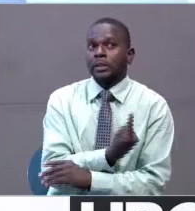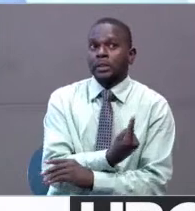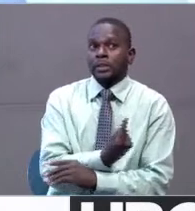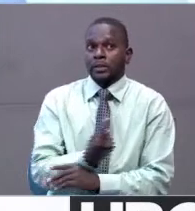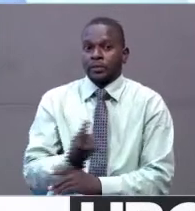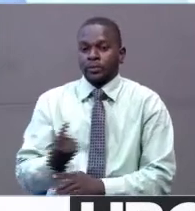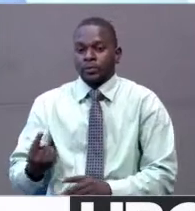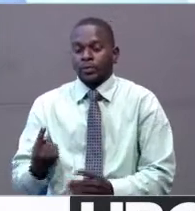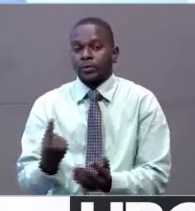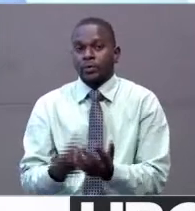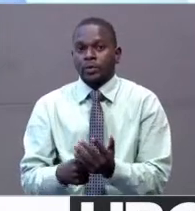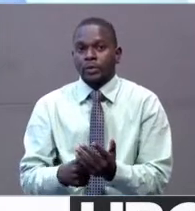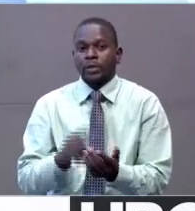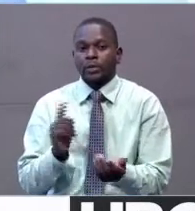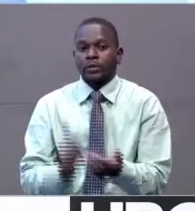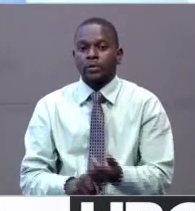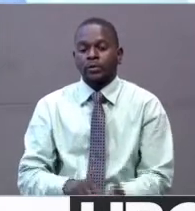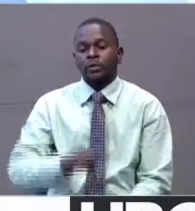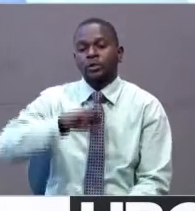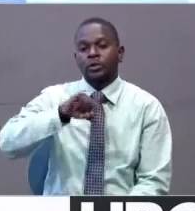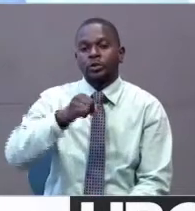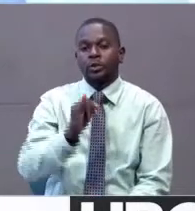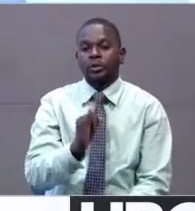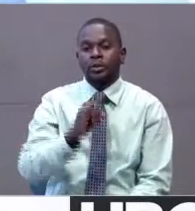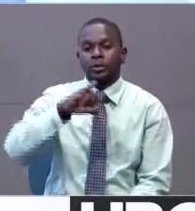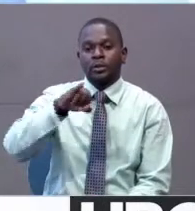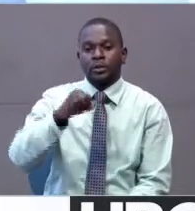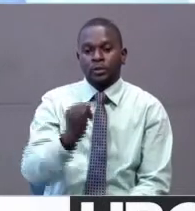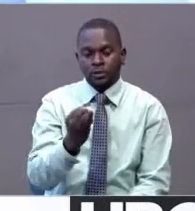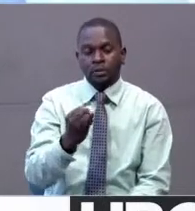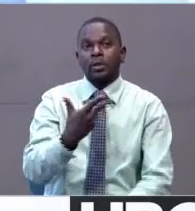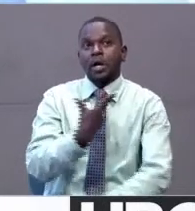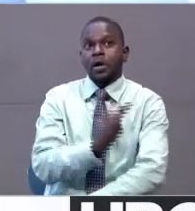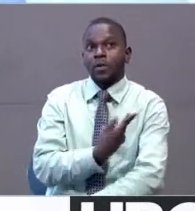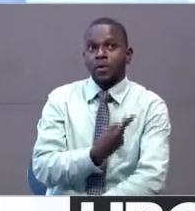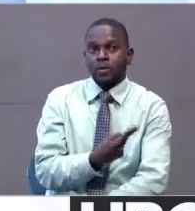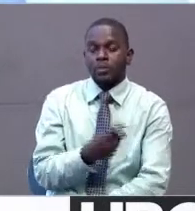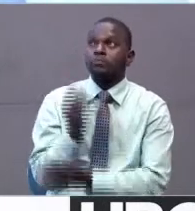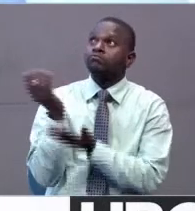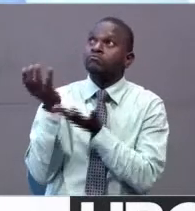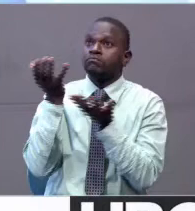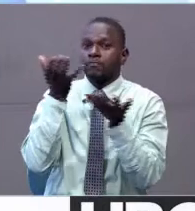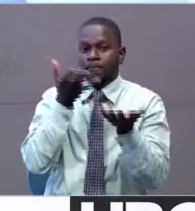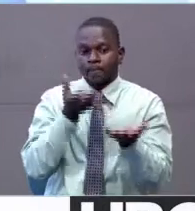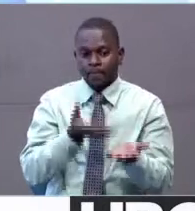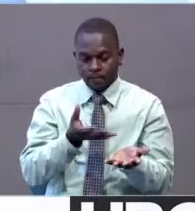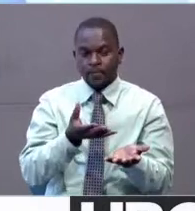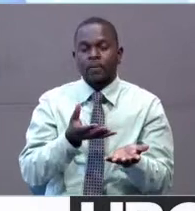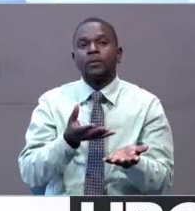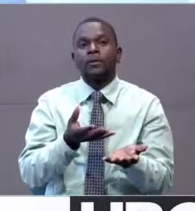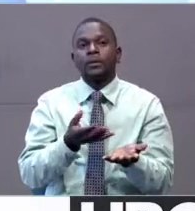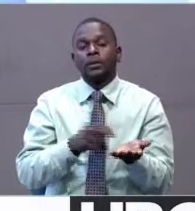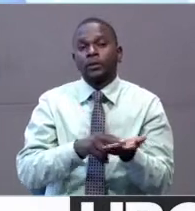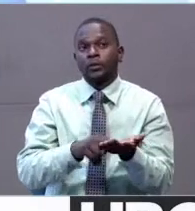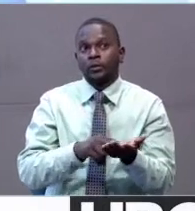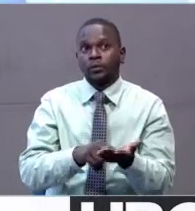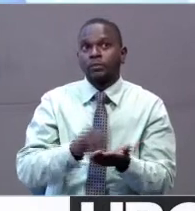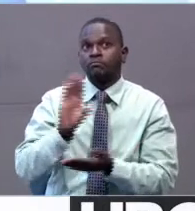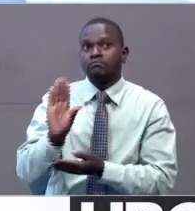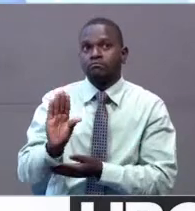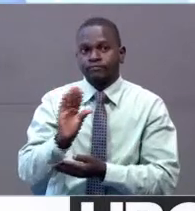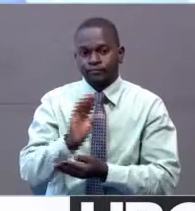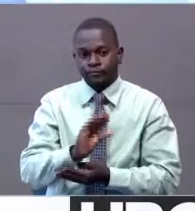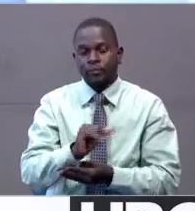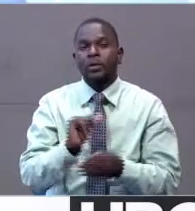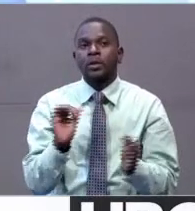since Uganda procured her first Johnson & Johnson vaccine, the first ever to be bought using her funds